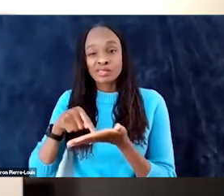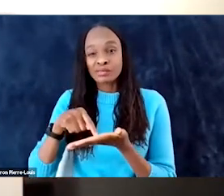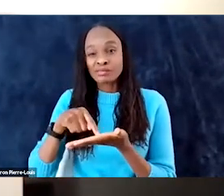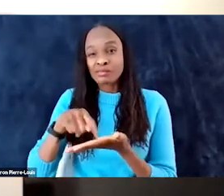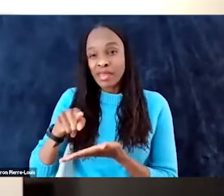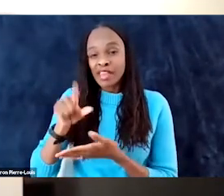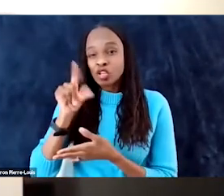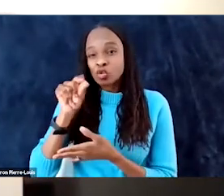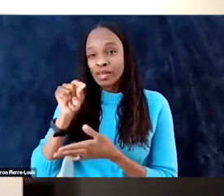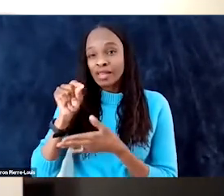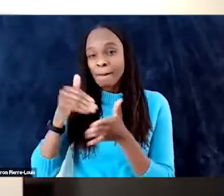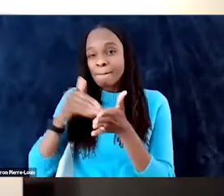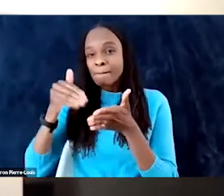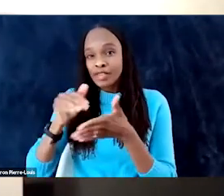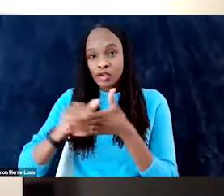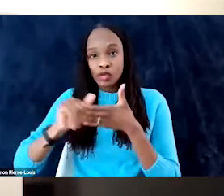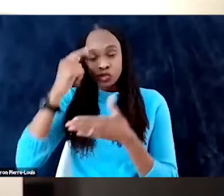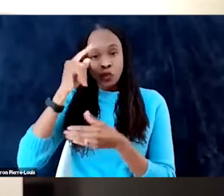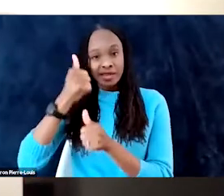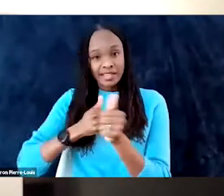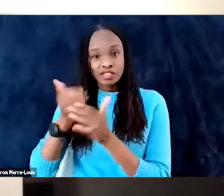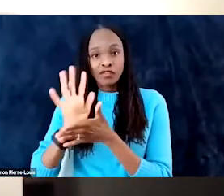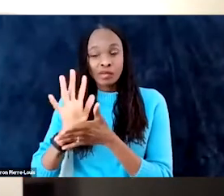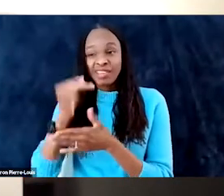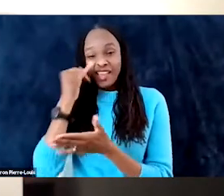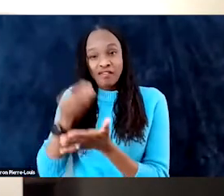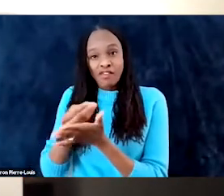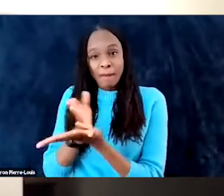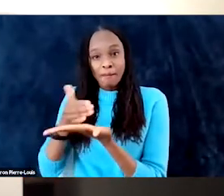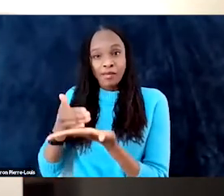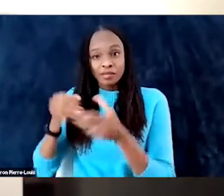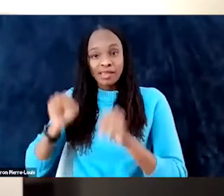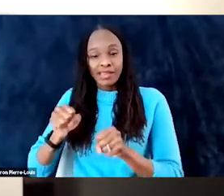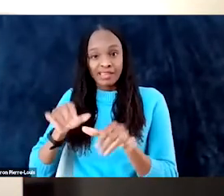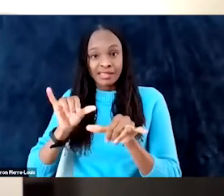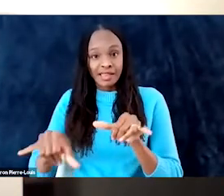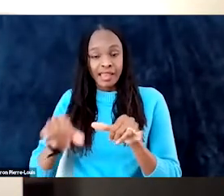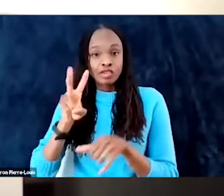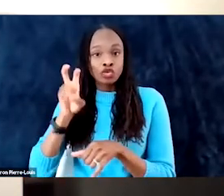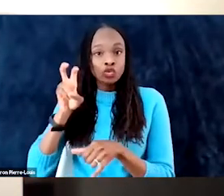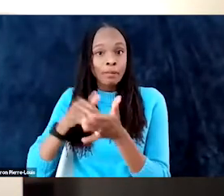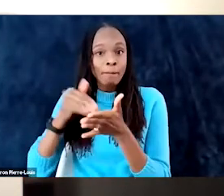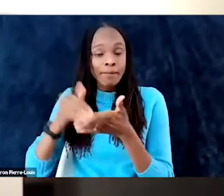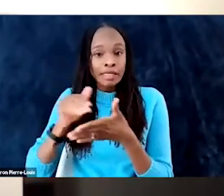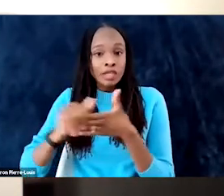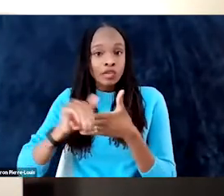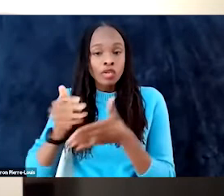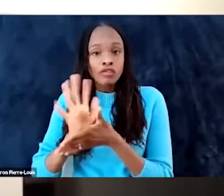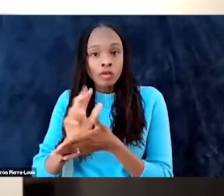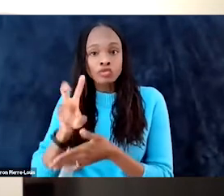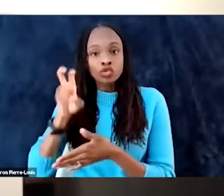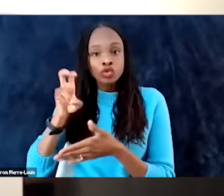$20 million a film, whether budgets can remain at $200 million films, $200